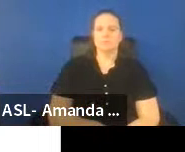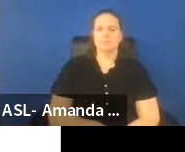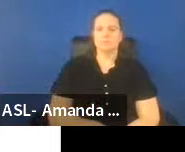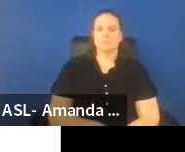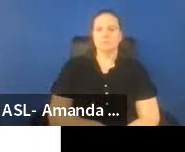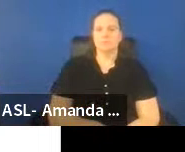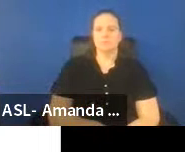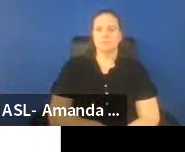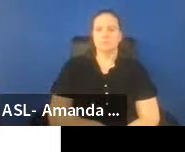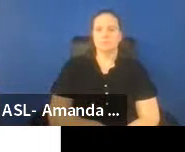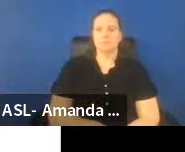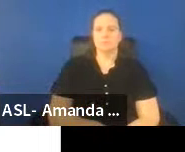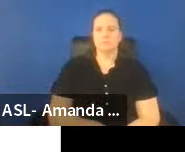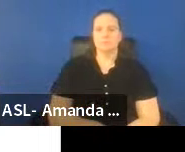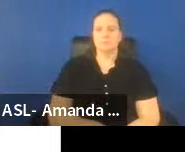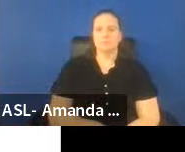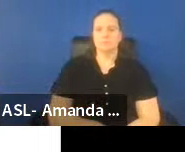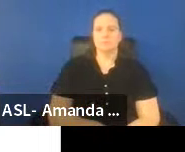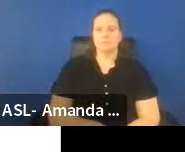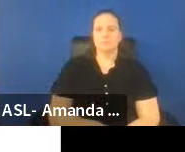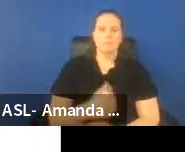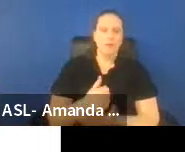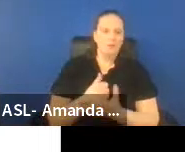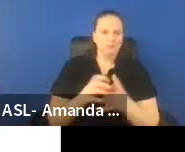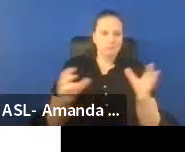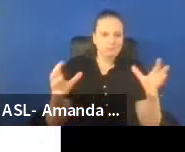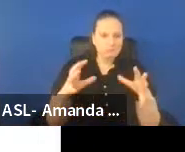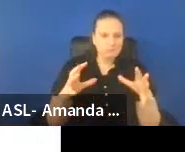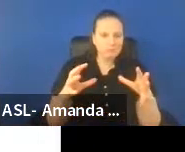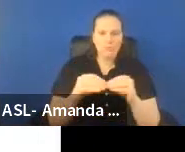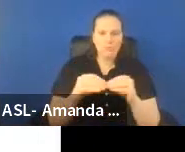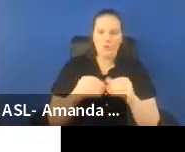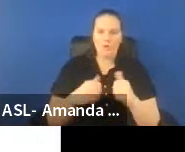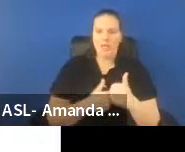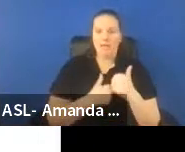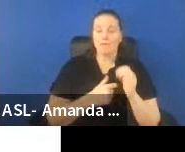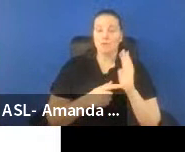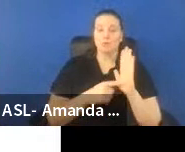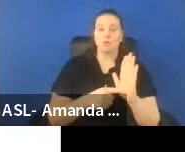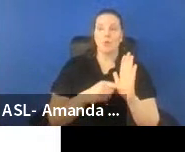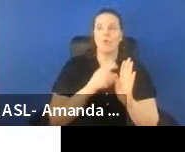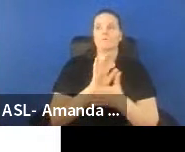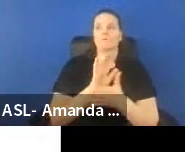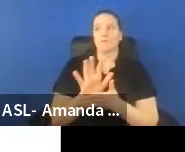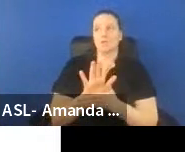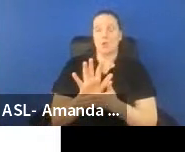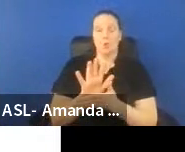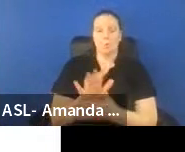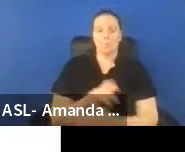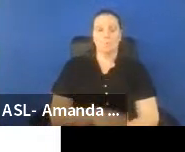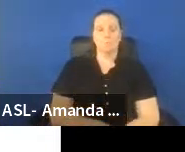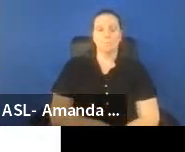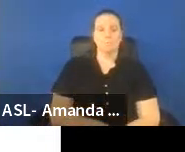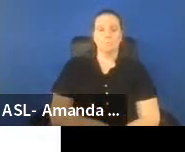little bit, bring this all a bit more to life, I'm gonna show a brief video from the news media